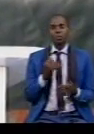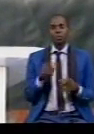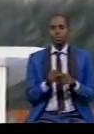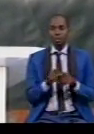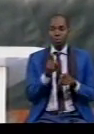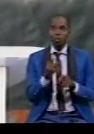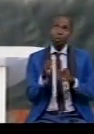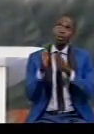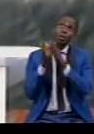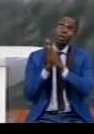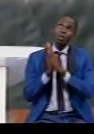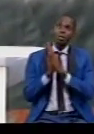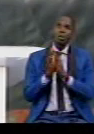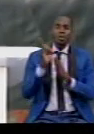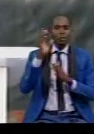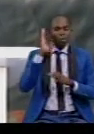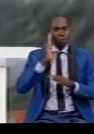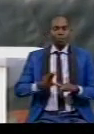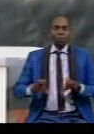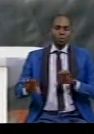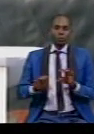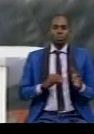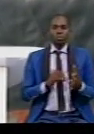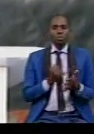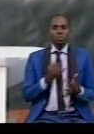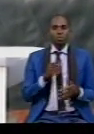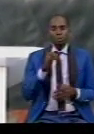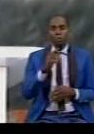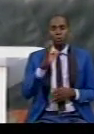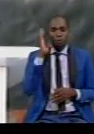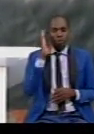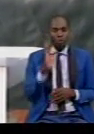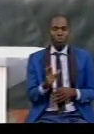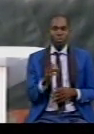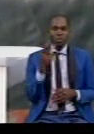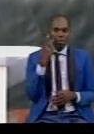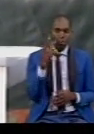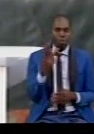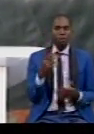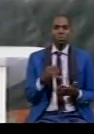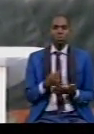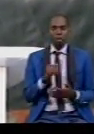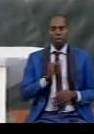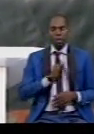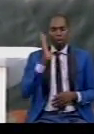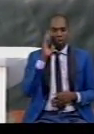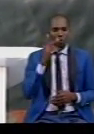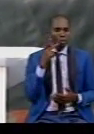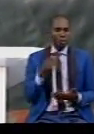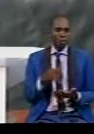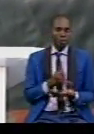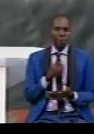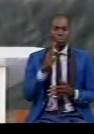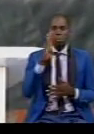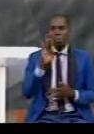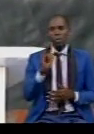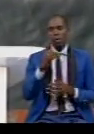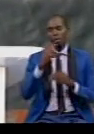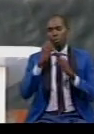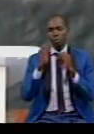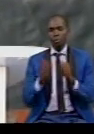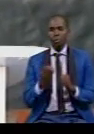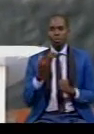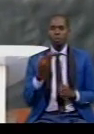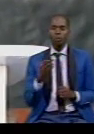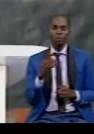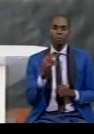has said, the authority of Christ that is always able. You're not